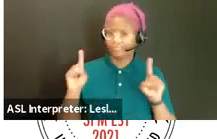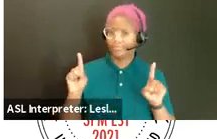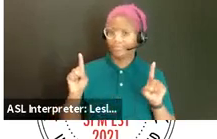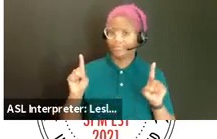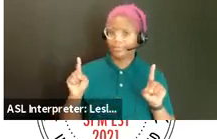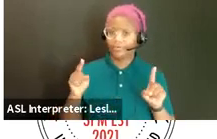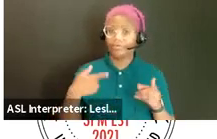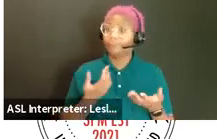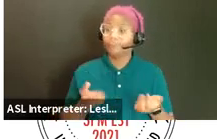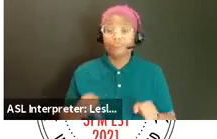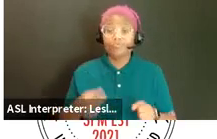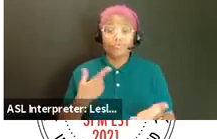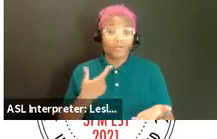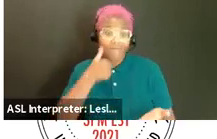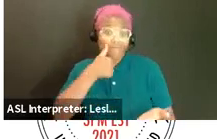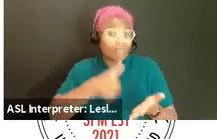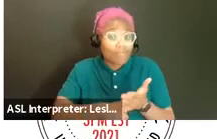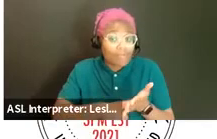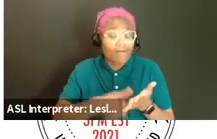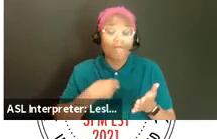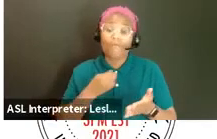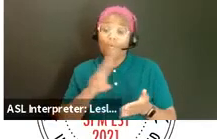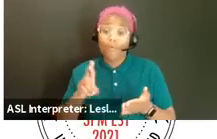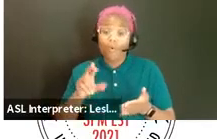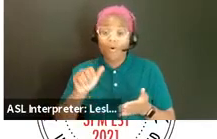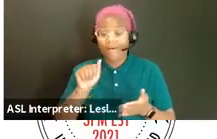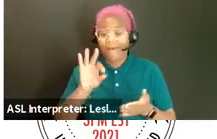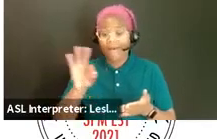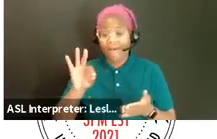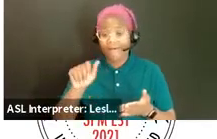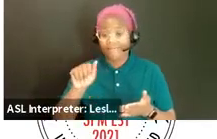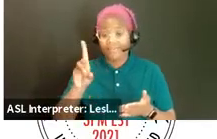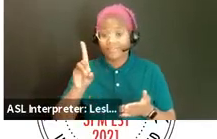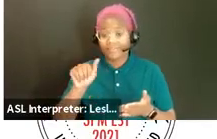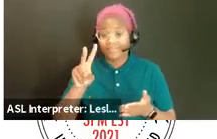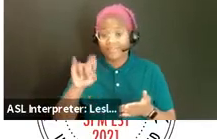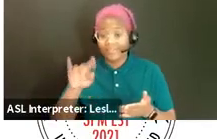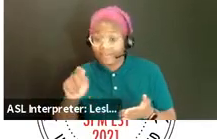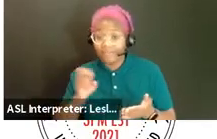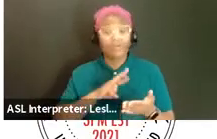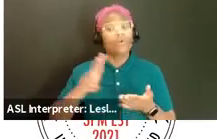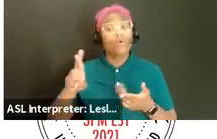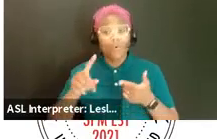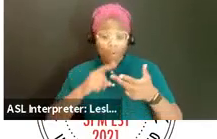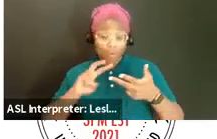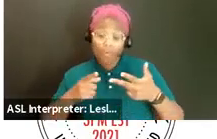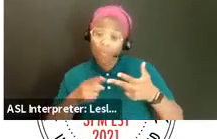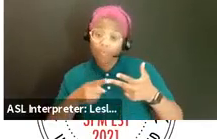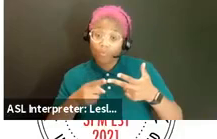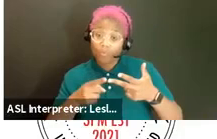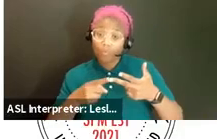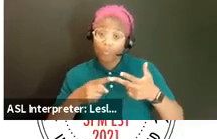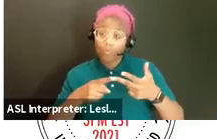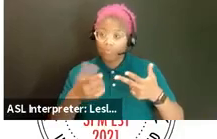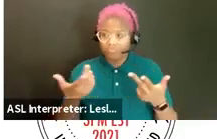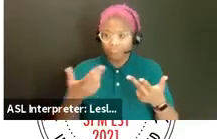an affidavit or just a letter from the U.S. entity, the promoter, the venue, explaining, breaking down,